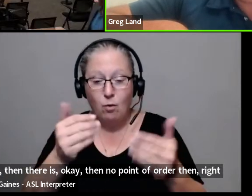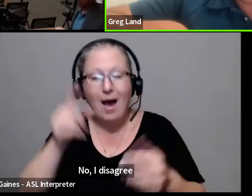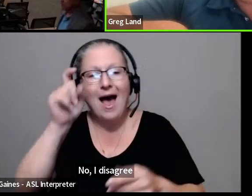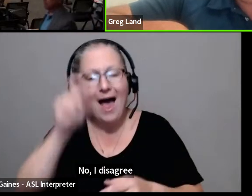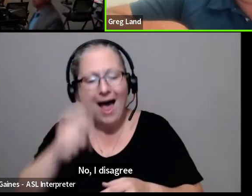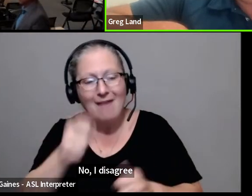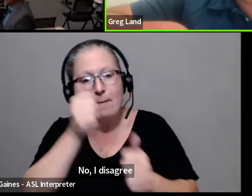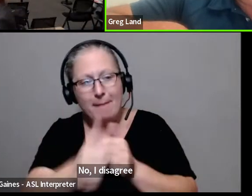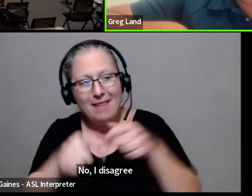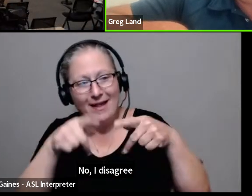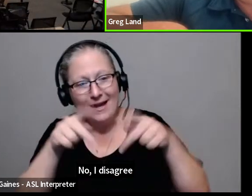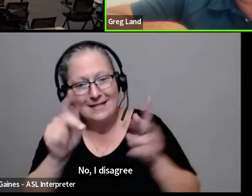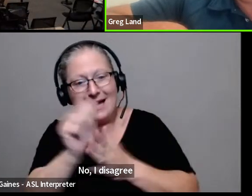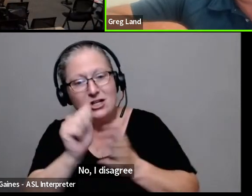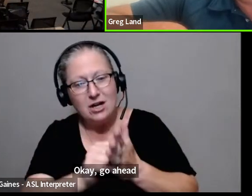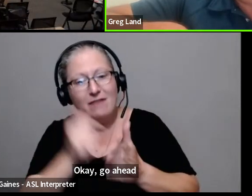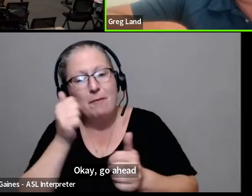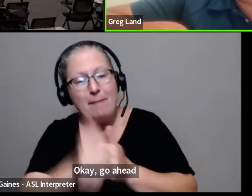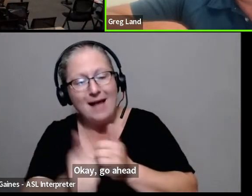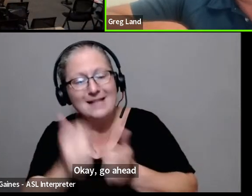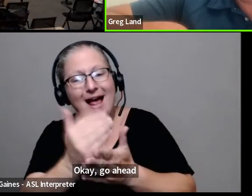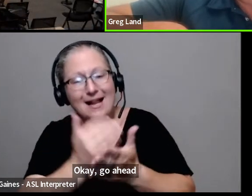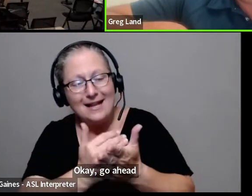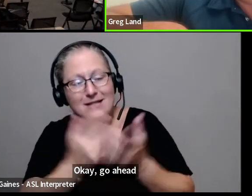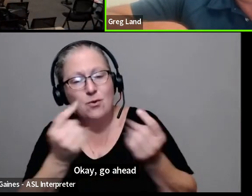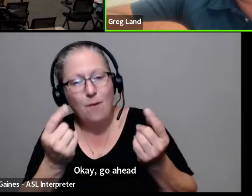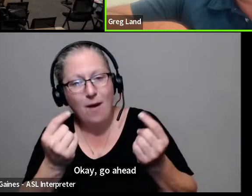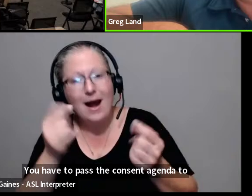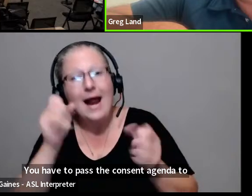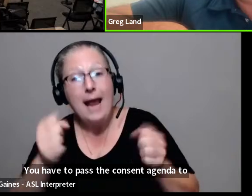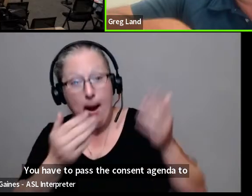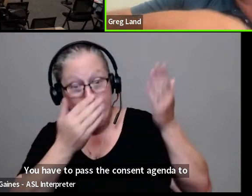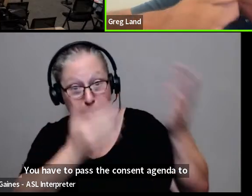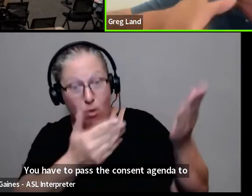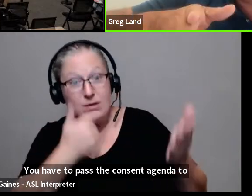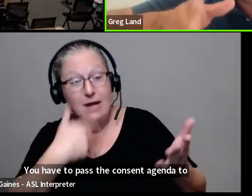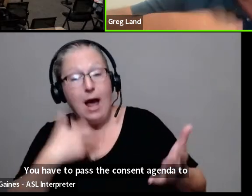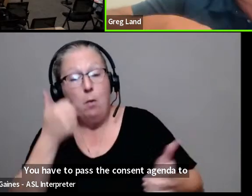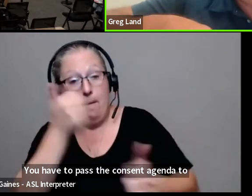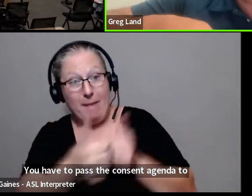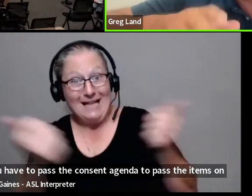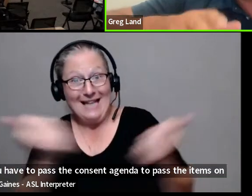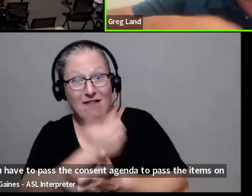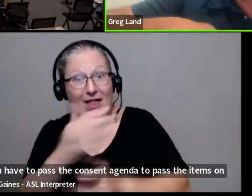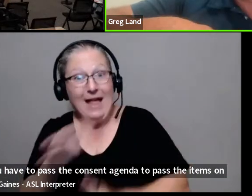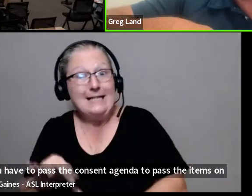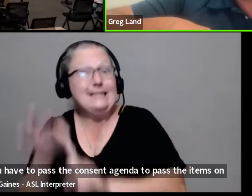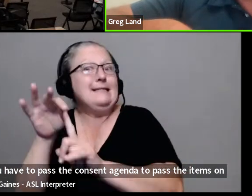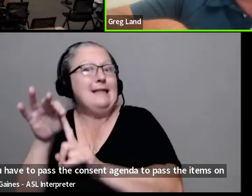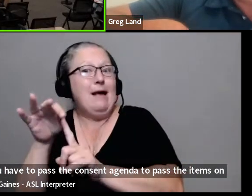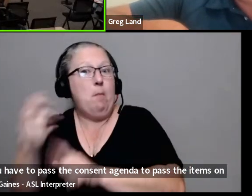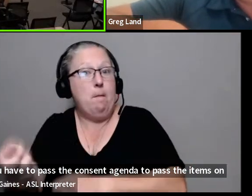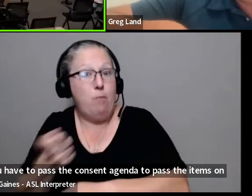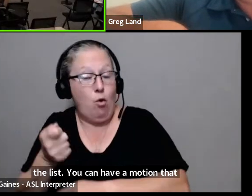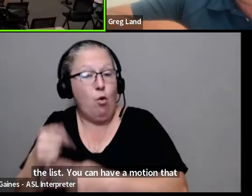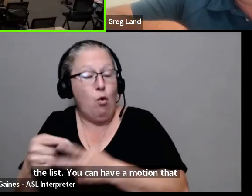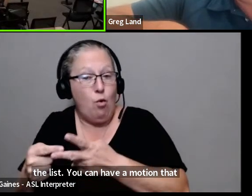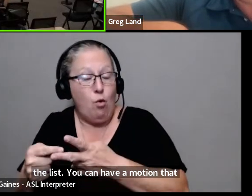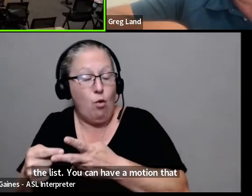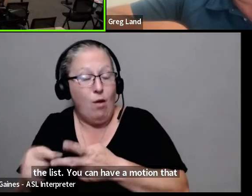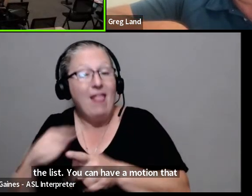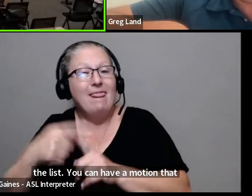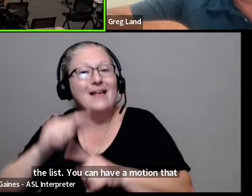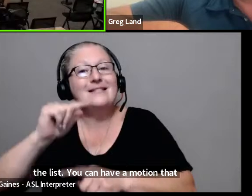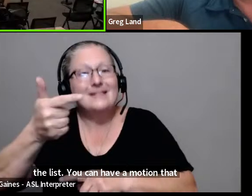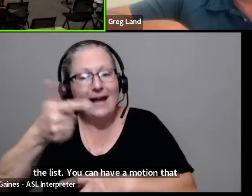to pass the consent agenda to pass the items on the list. You can have a motion that says, I want to pass everything except pull these items. That's And what- there needs to be a right. second